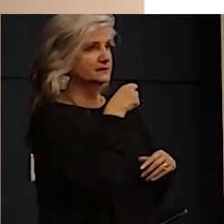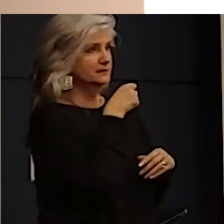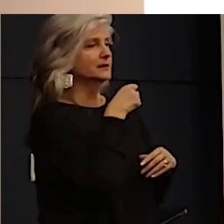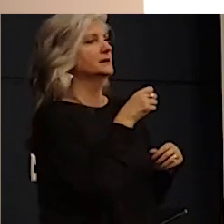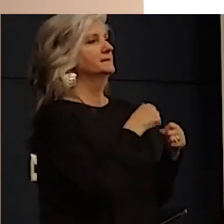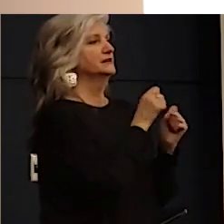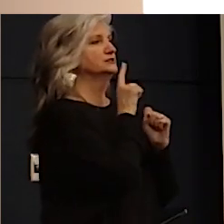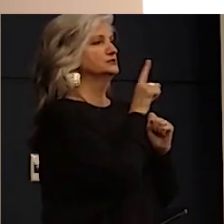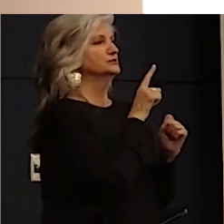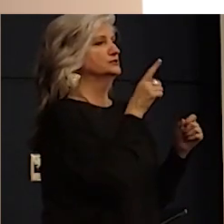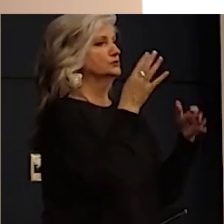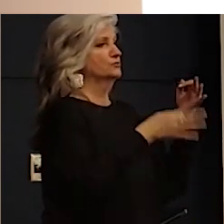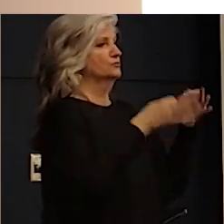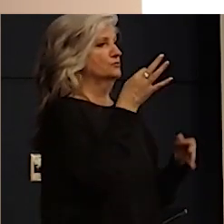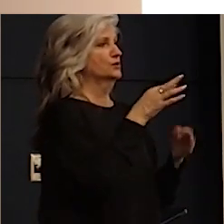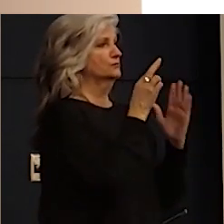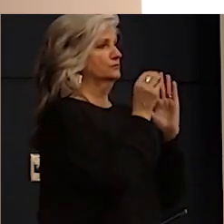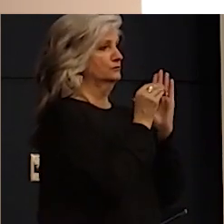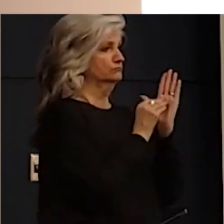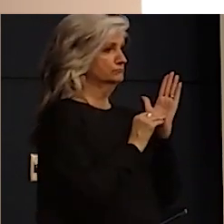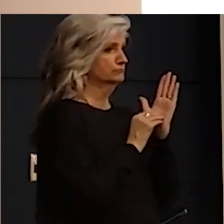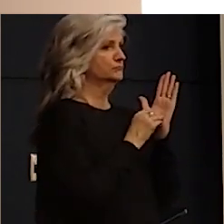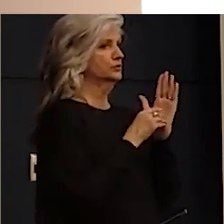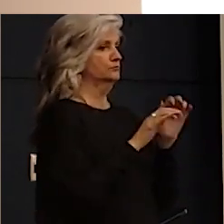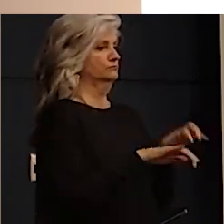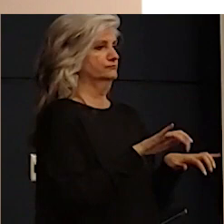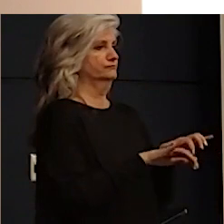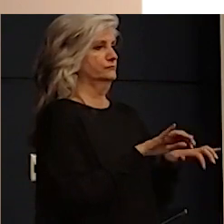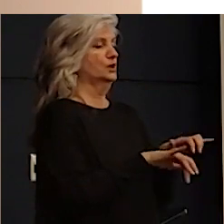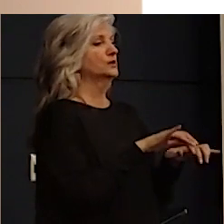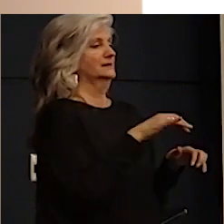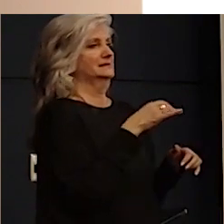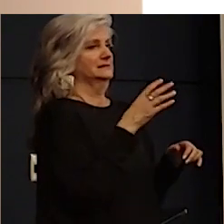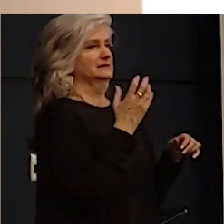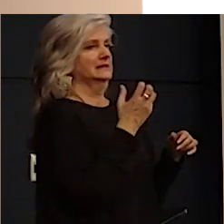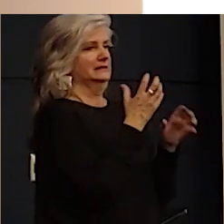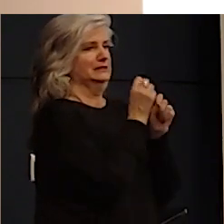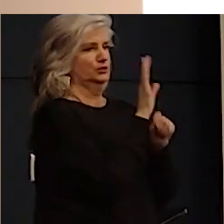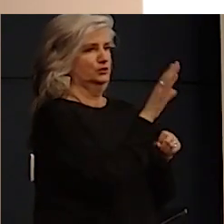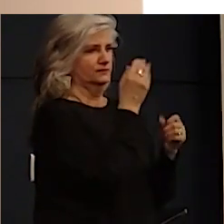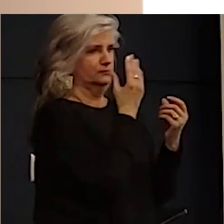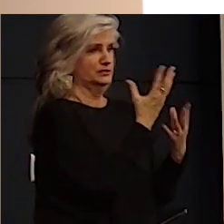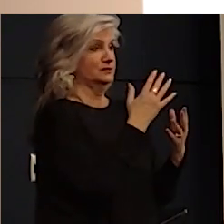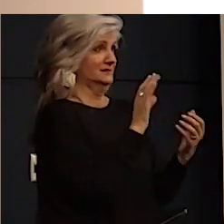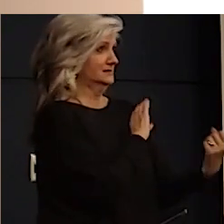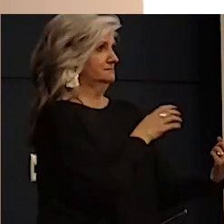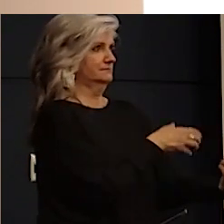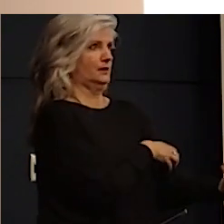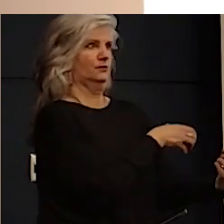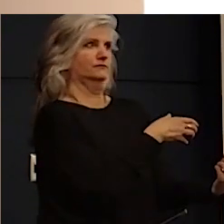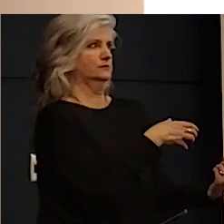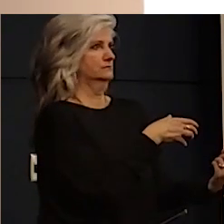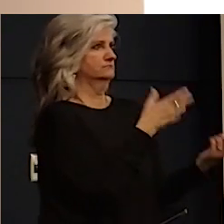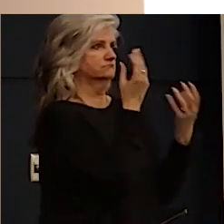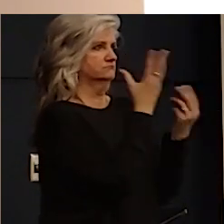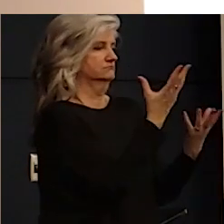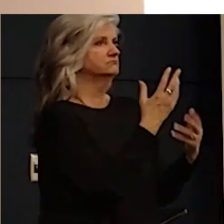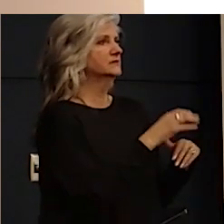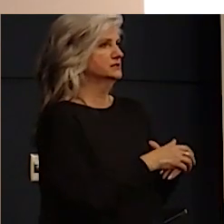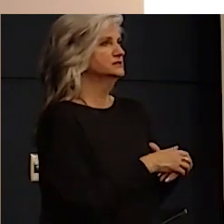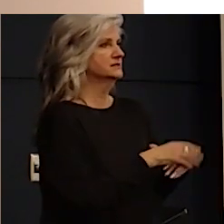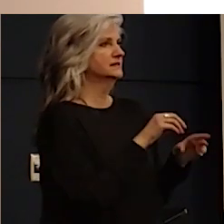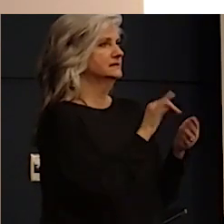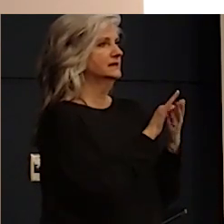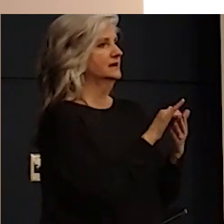sure the court reporter can capture your comments, because that is really powerful evidence in this type of case, is to hear from